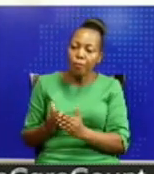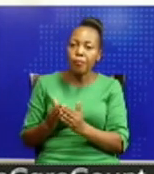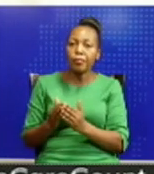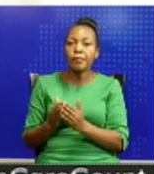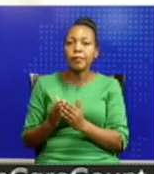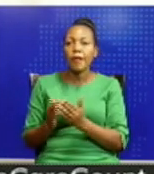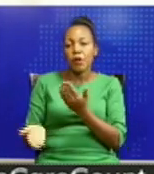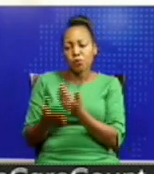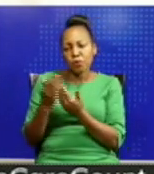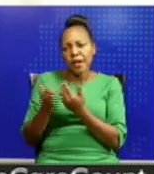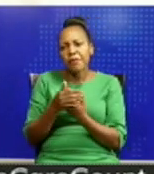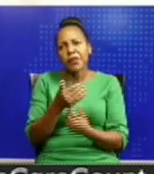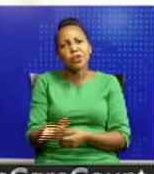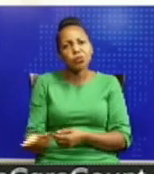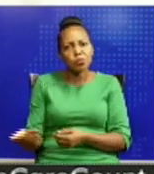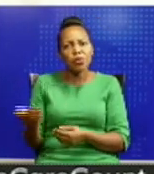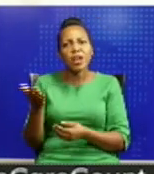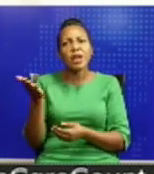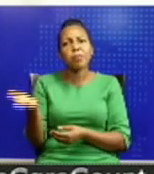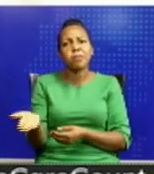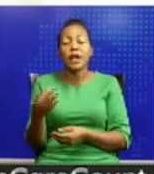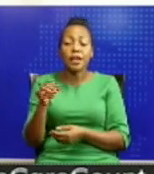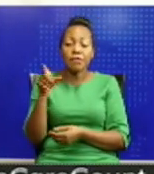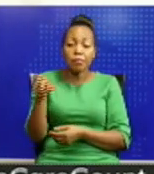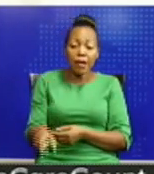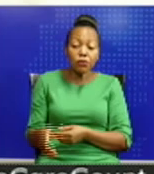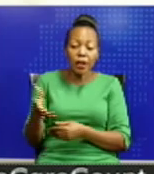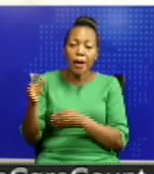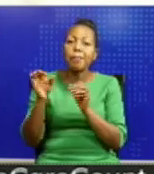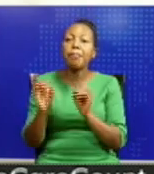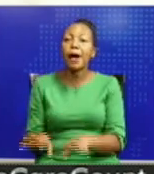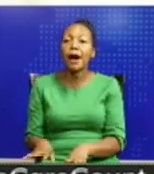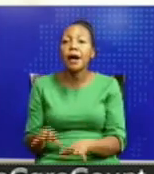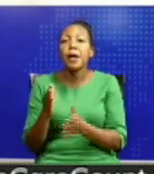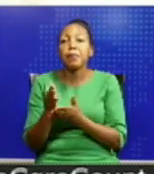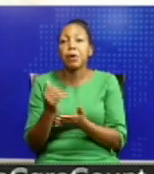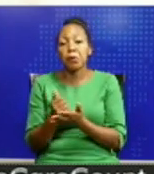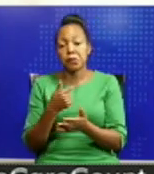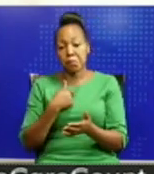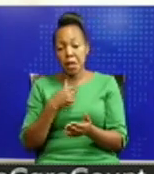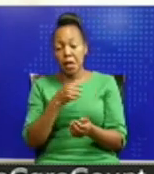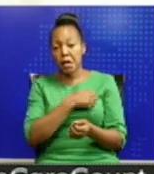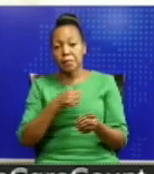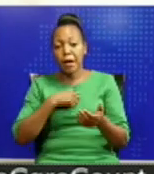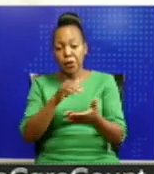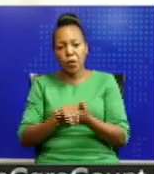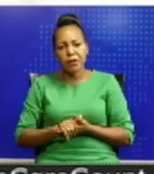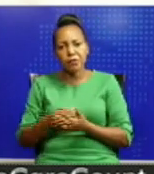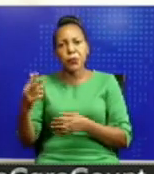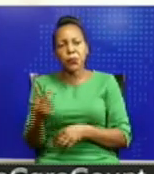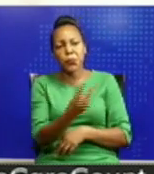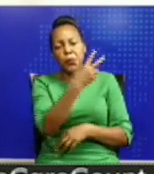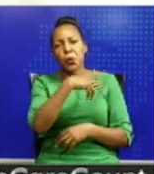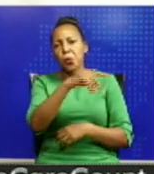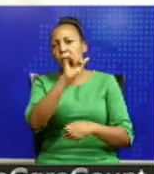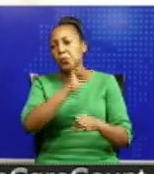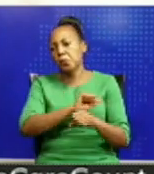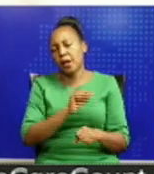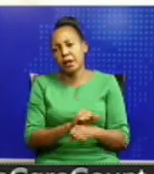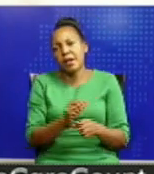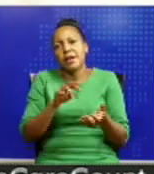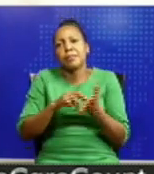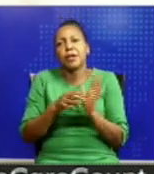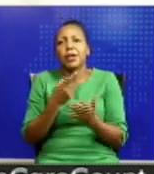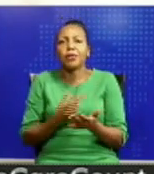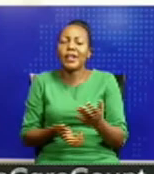to take care of the children. If that person was not there because I and my wife are all working, there is no way I could come